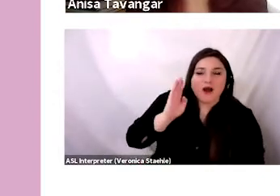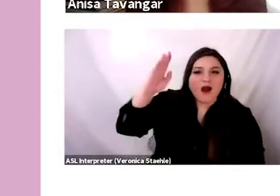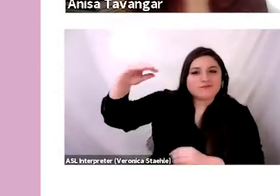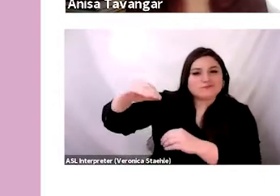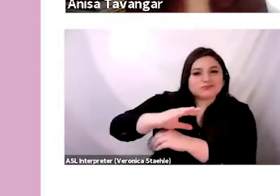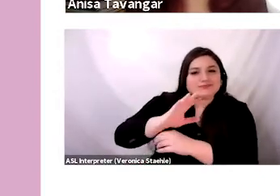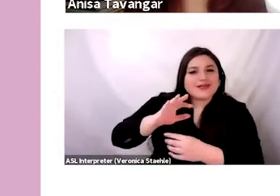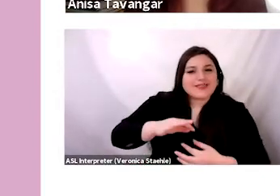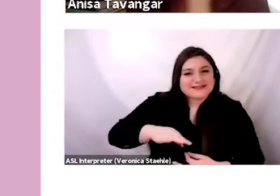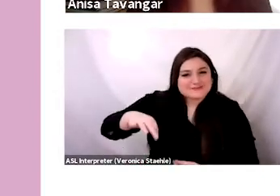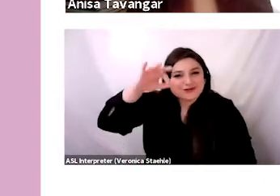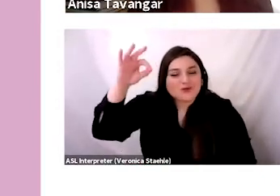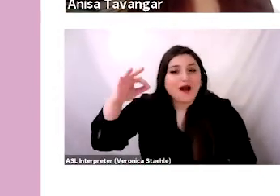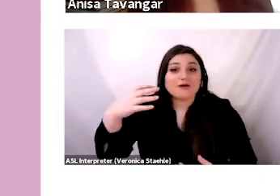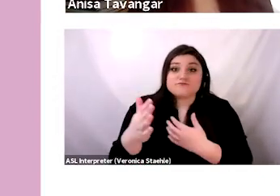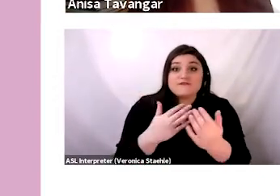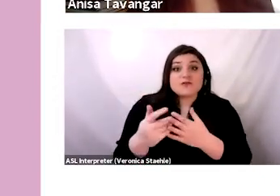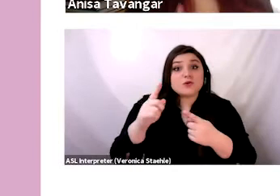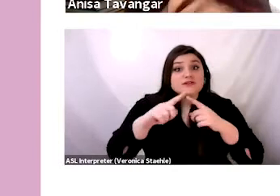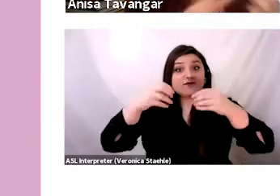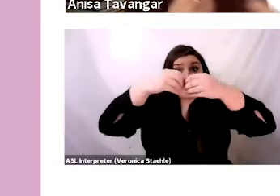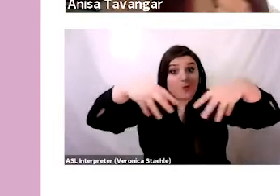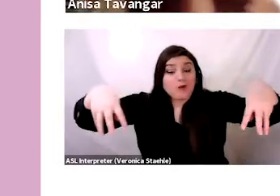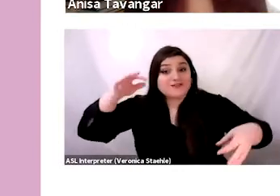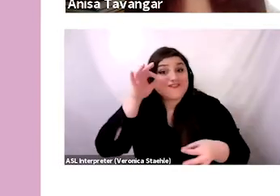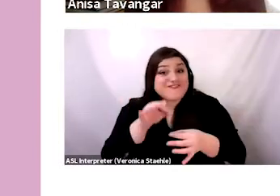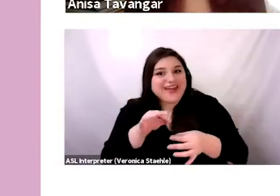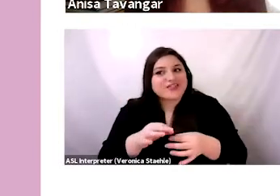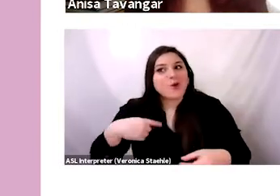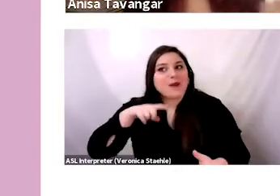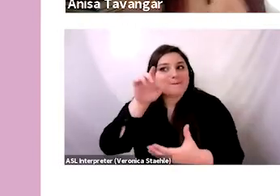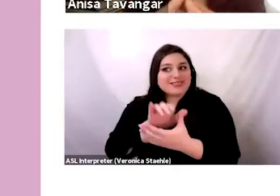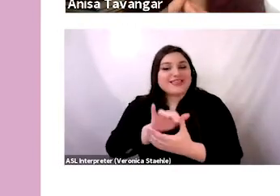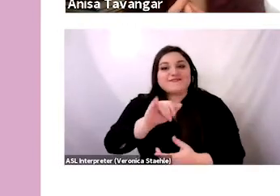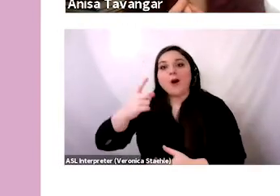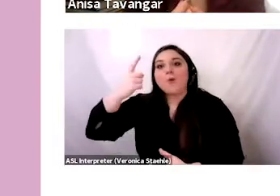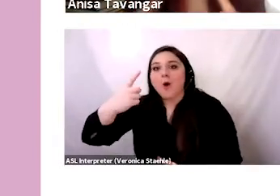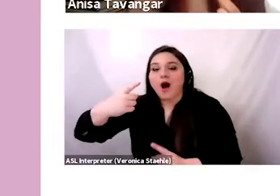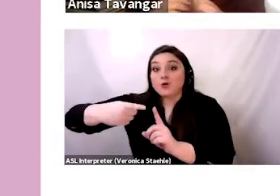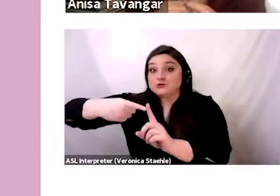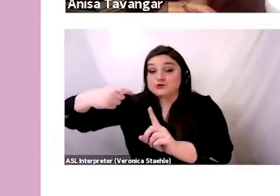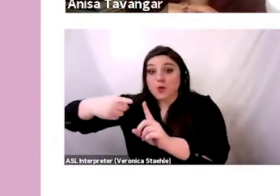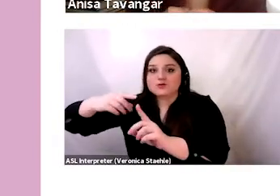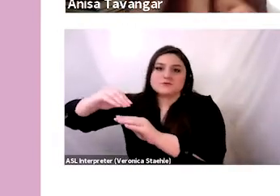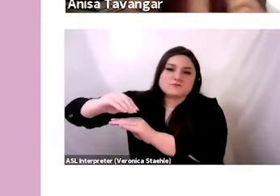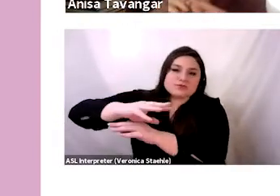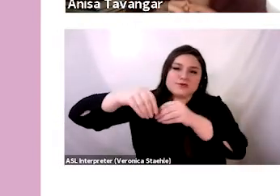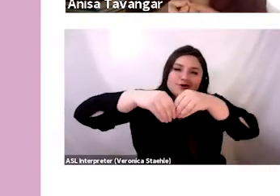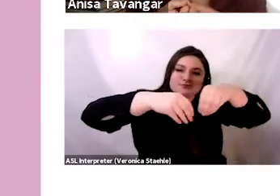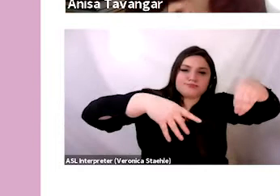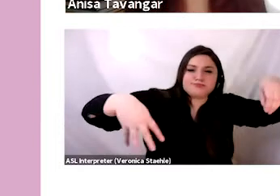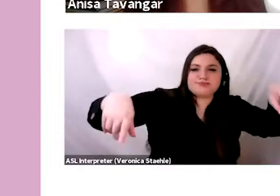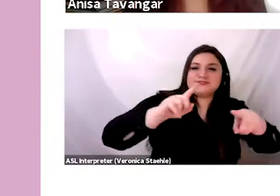oneness in God and of spirituality, that all these different branches of faith are really extensions from one